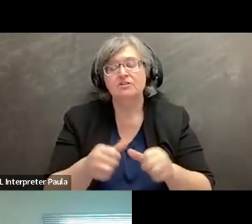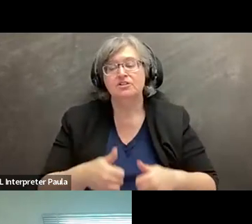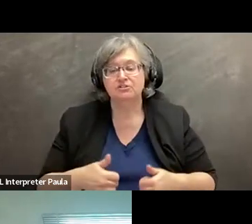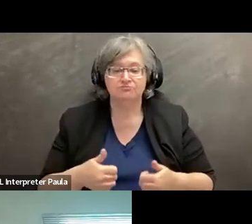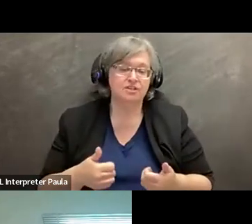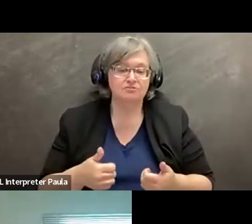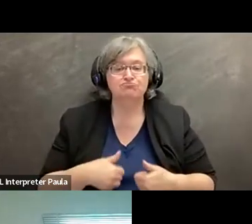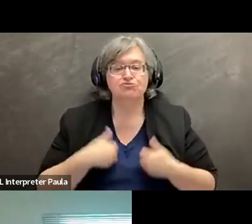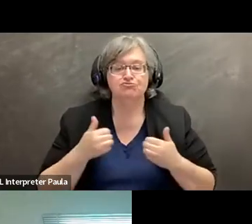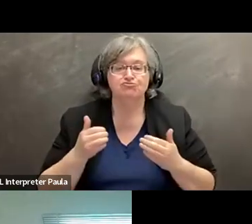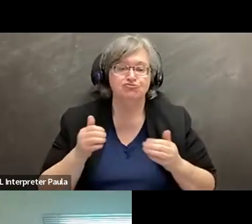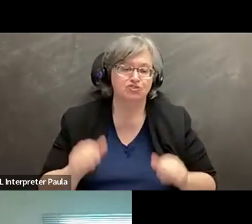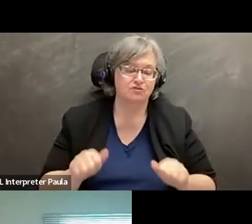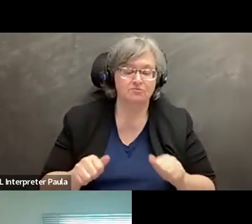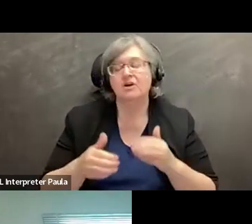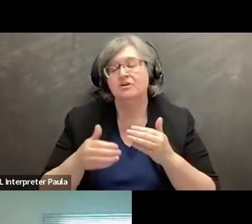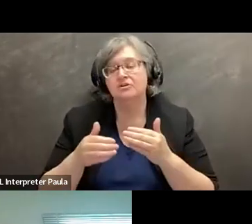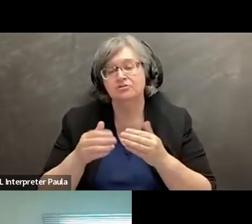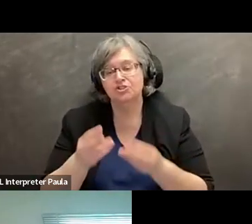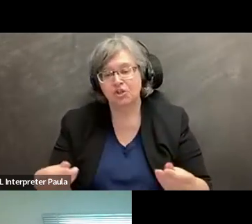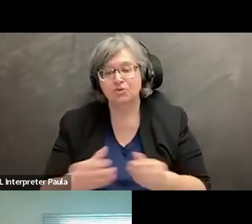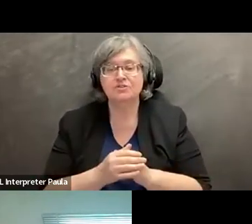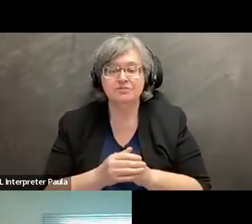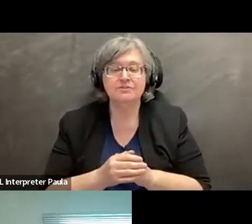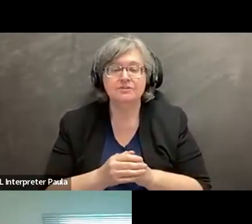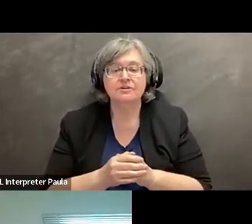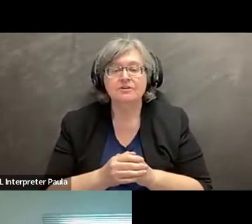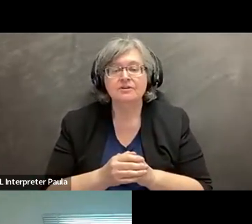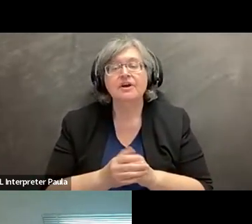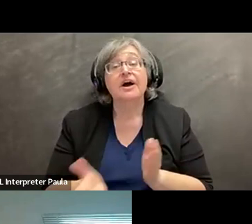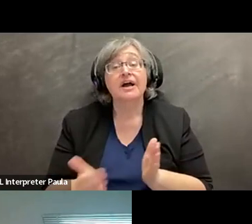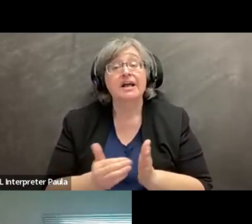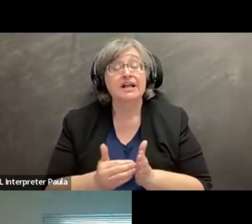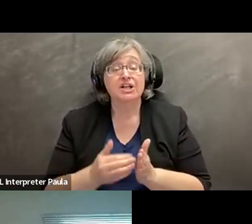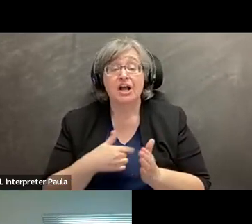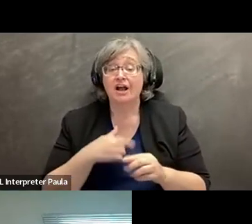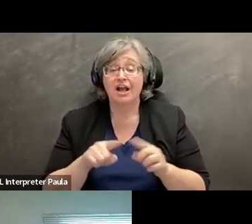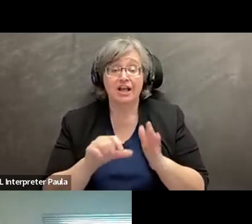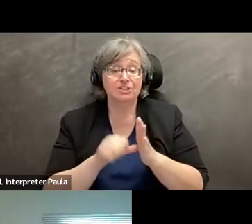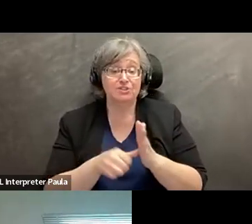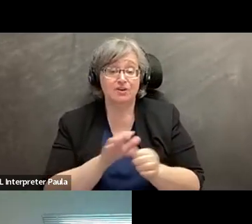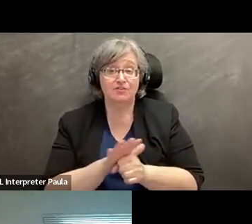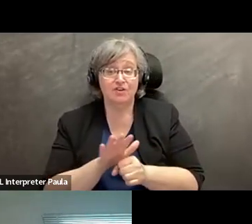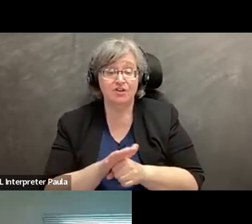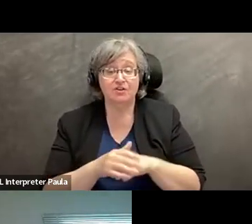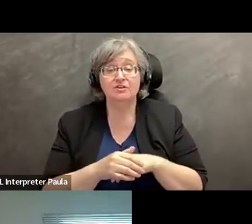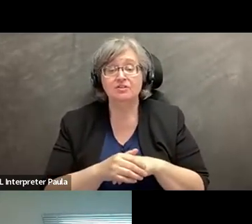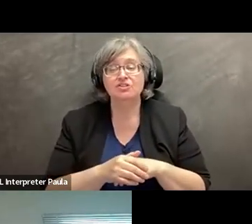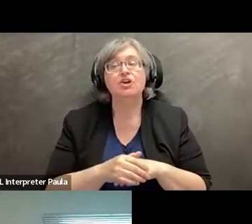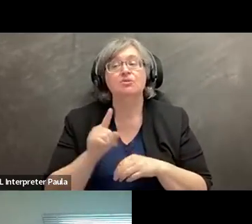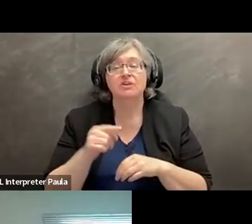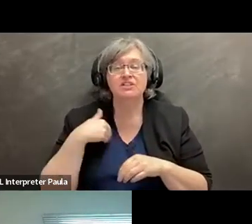So yeah, I think that's, again, I can't stress enough the idea of a holistic